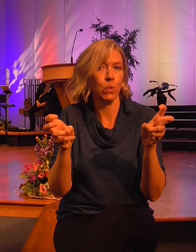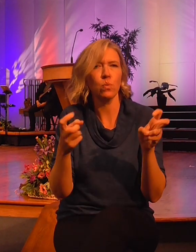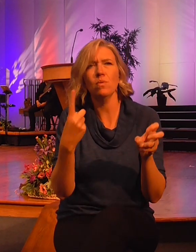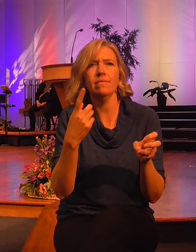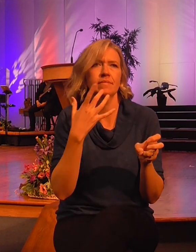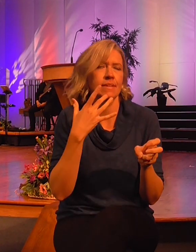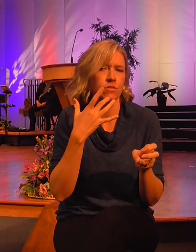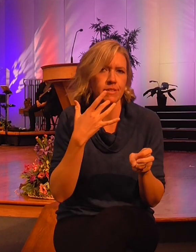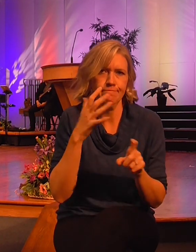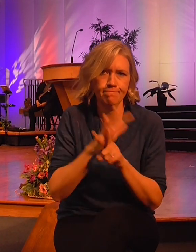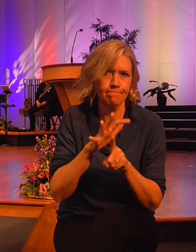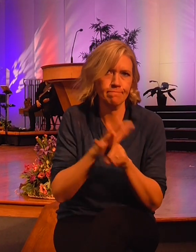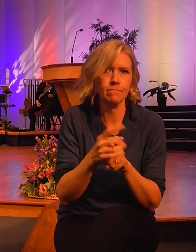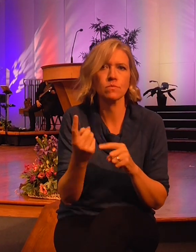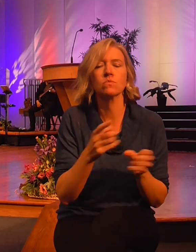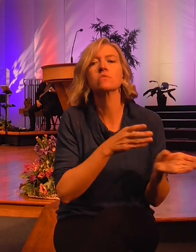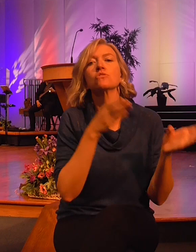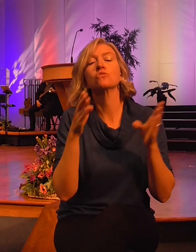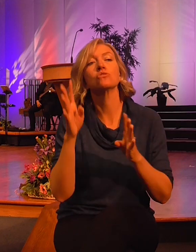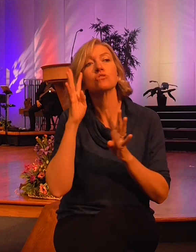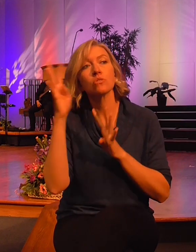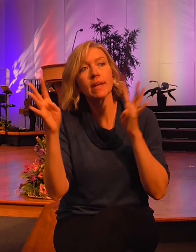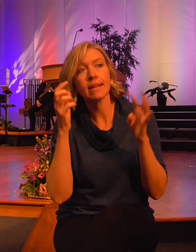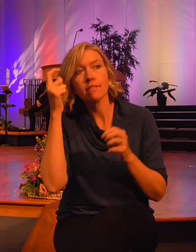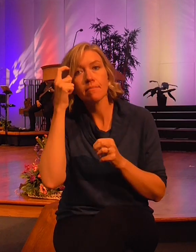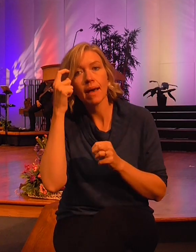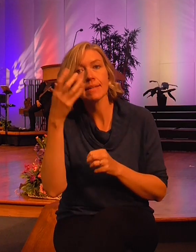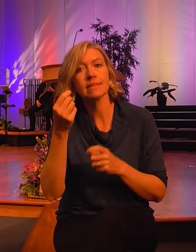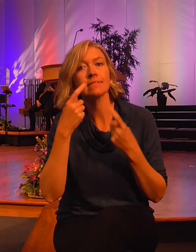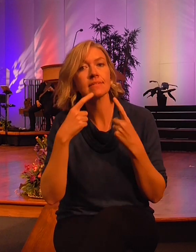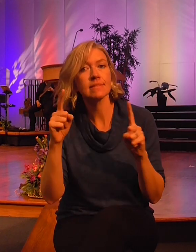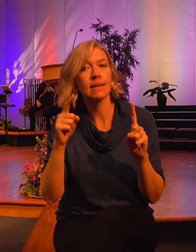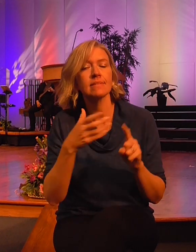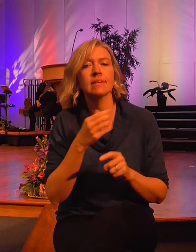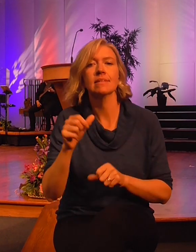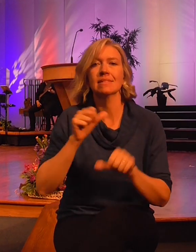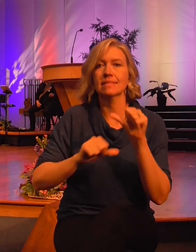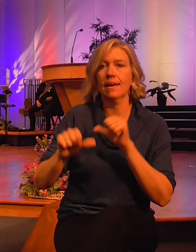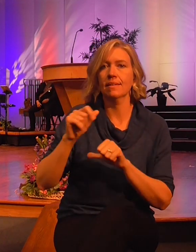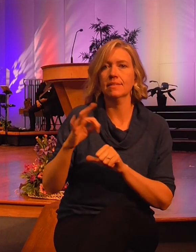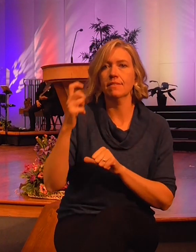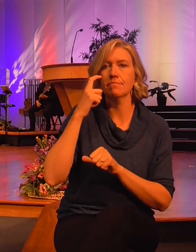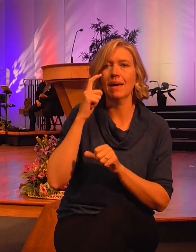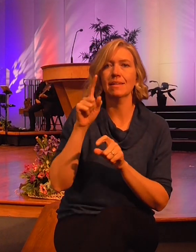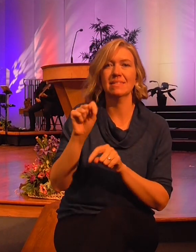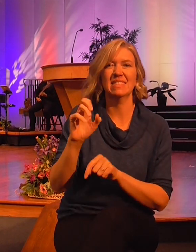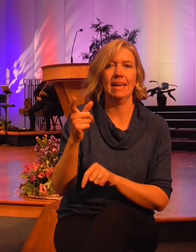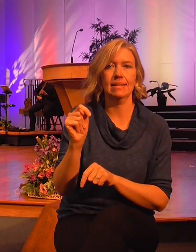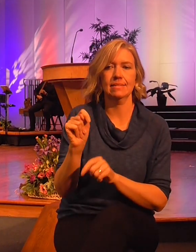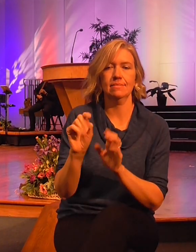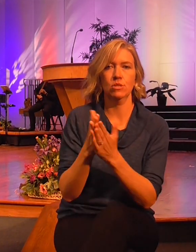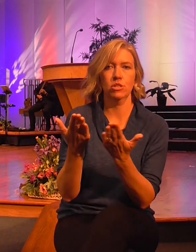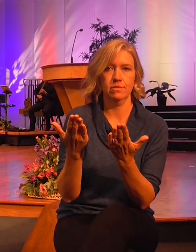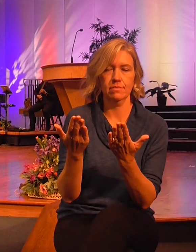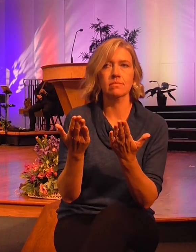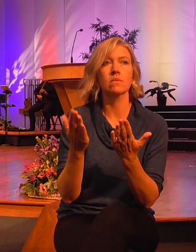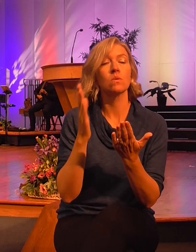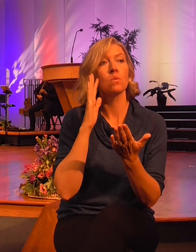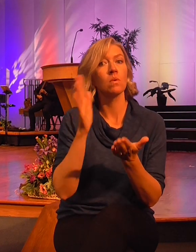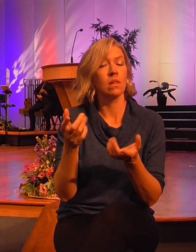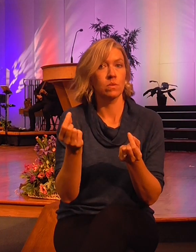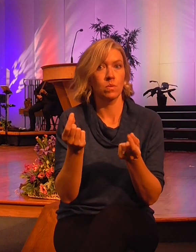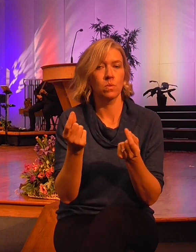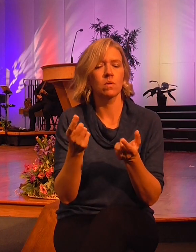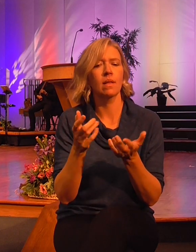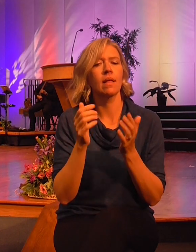everyone, the Creative Mind and Success, as well as the Science of Mind textbook. And what it'll do is it'll help you see